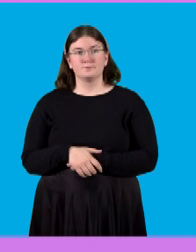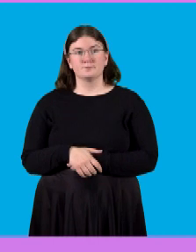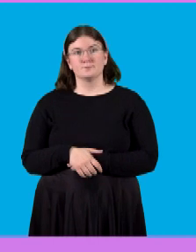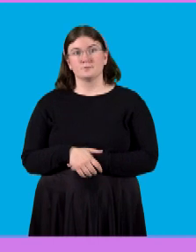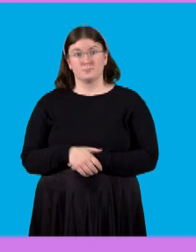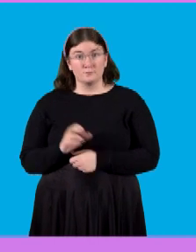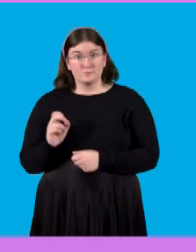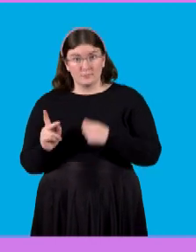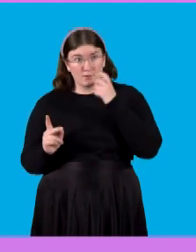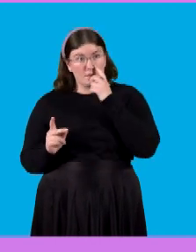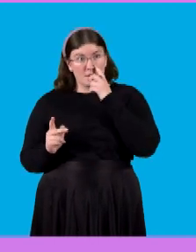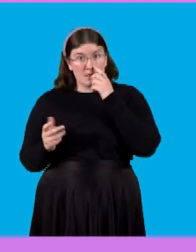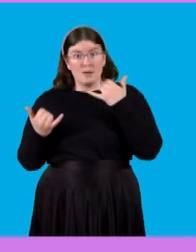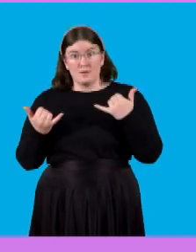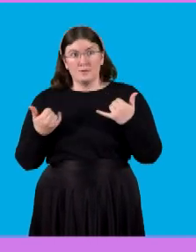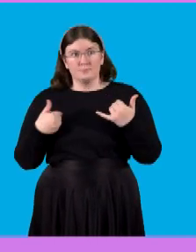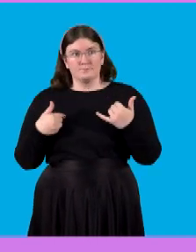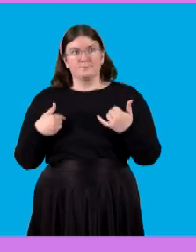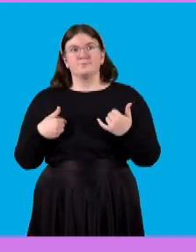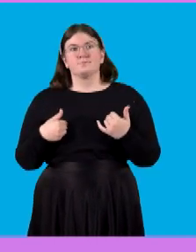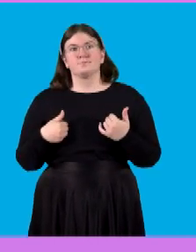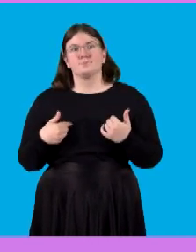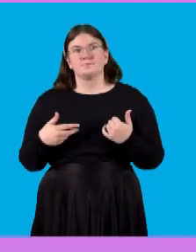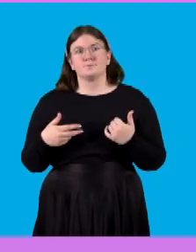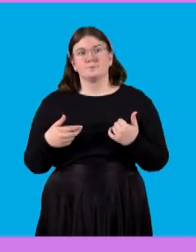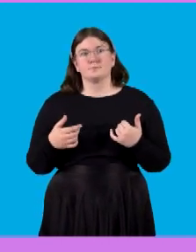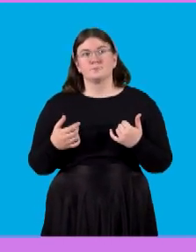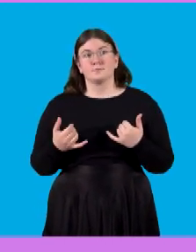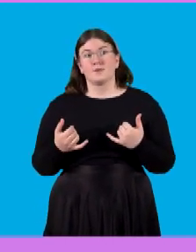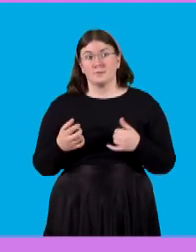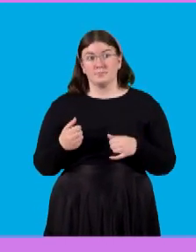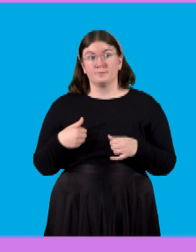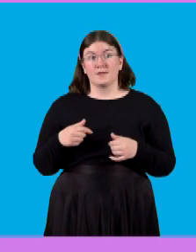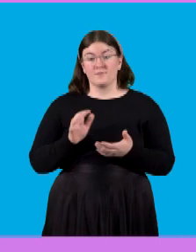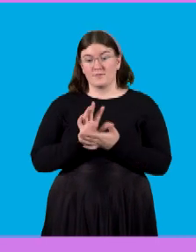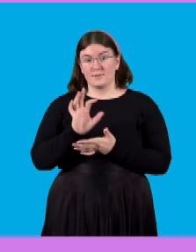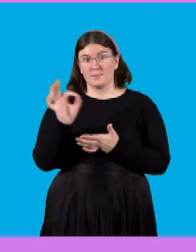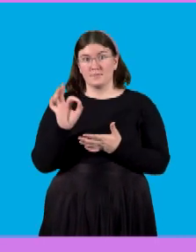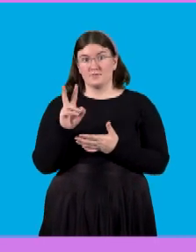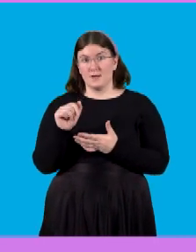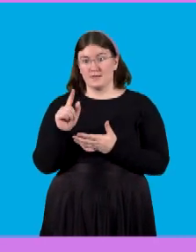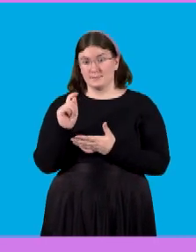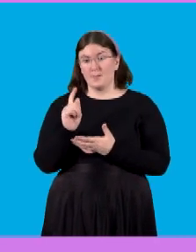this, right? So I can go now and I say, therefore, I'll calculate what is 15%